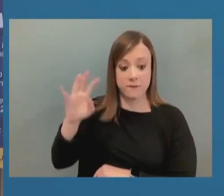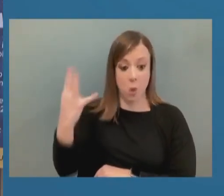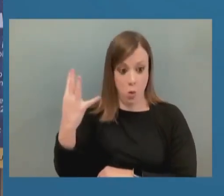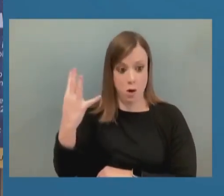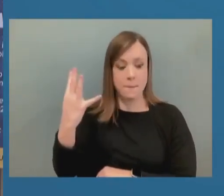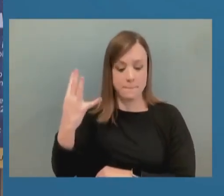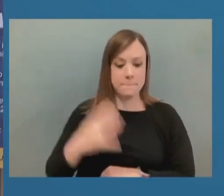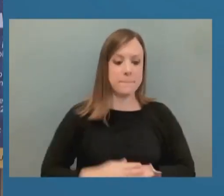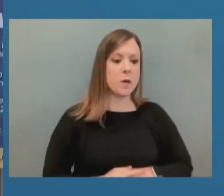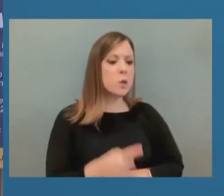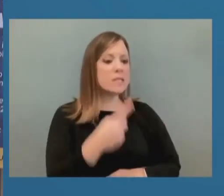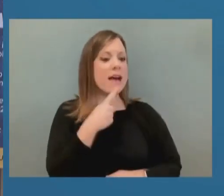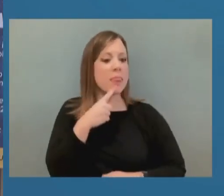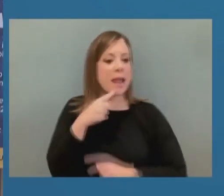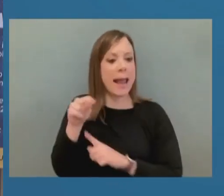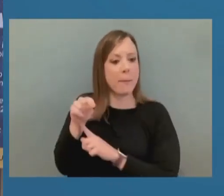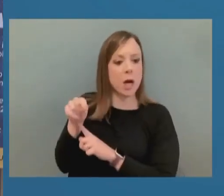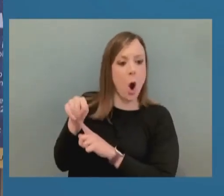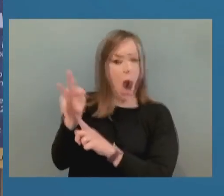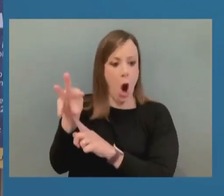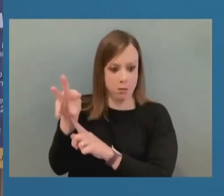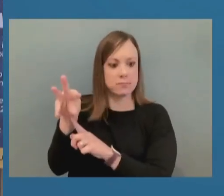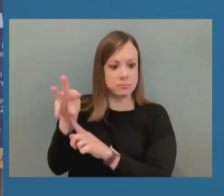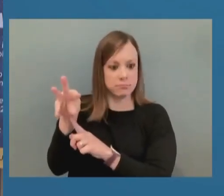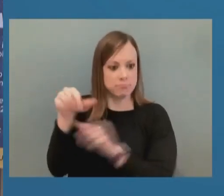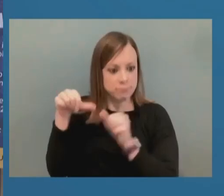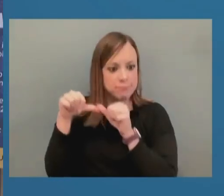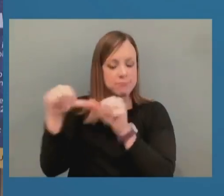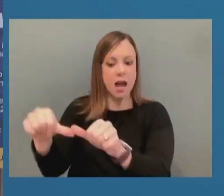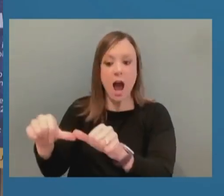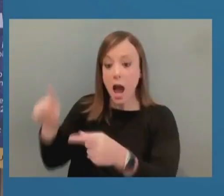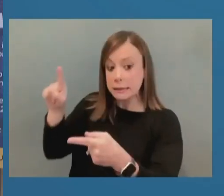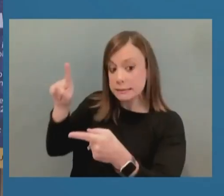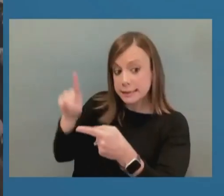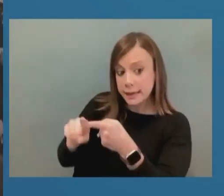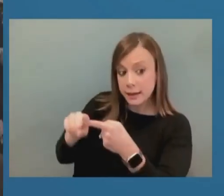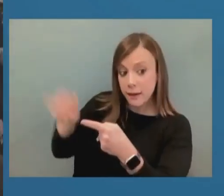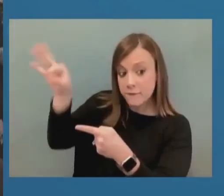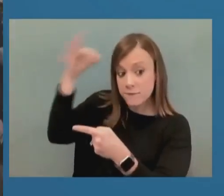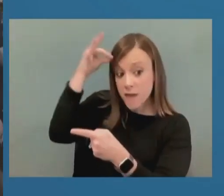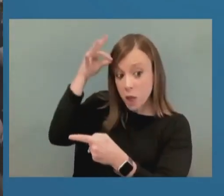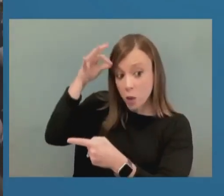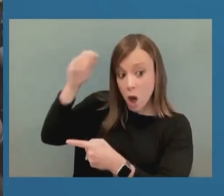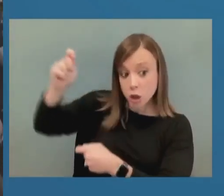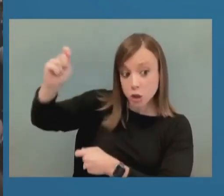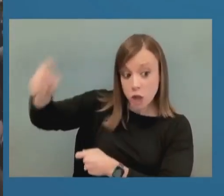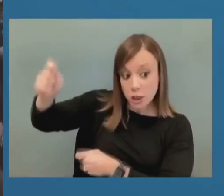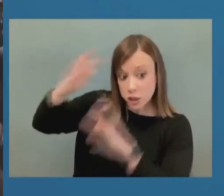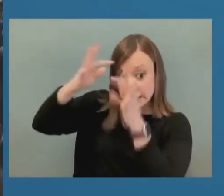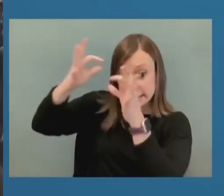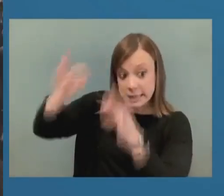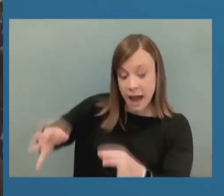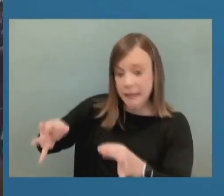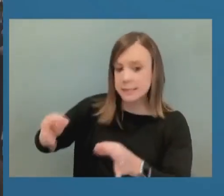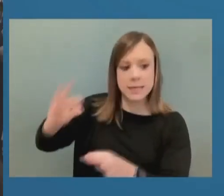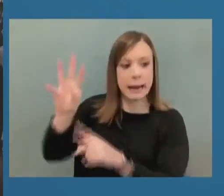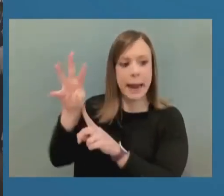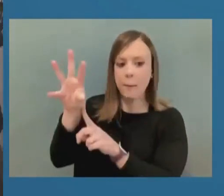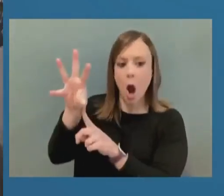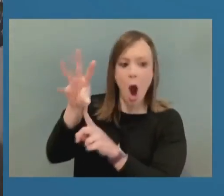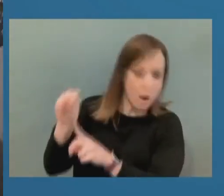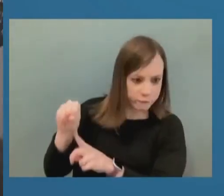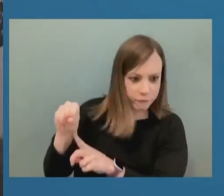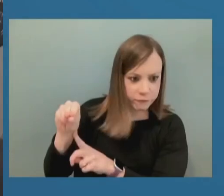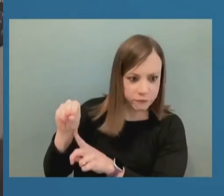staying on. Does that mean until a federal judge tells you to turn them off? And what happens in court? How